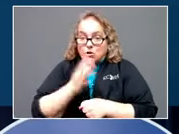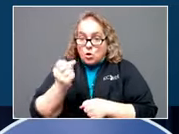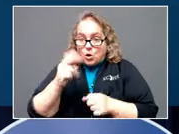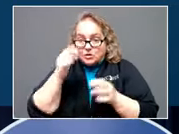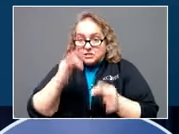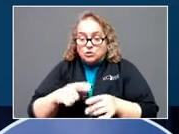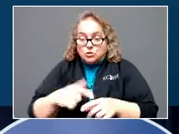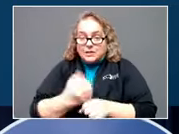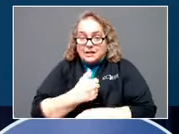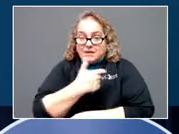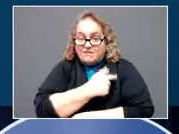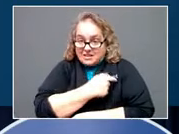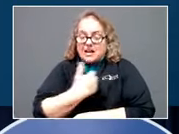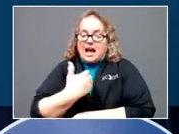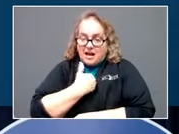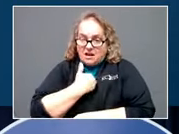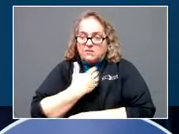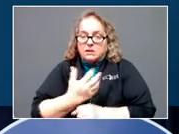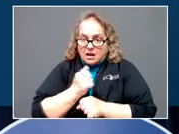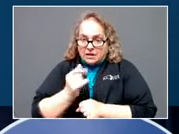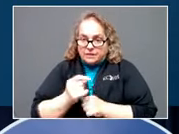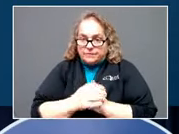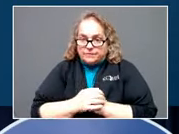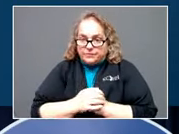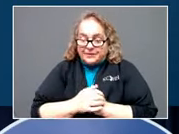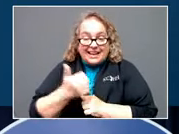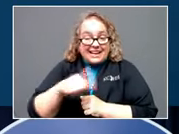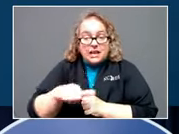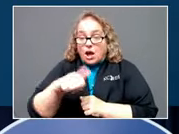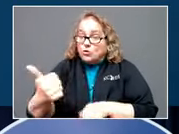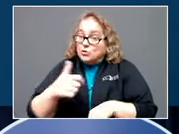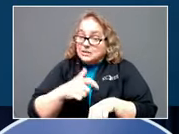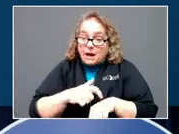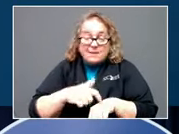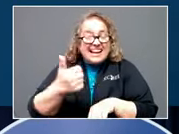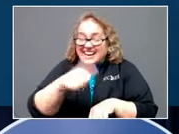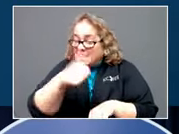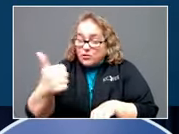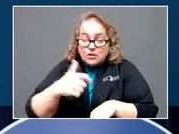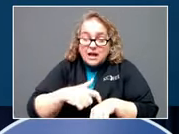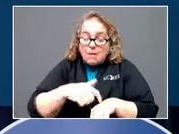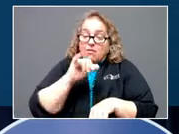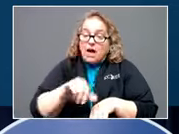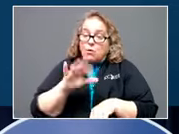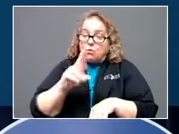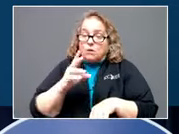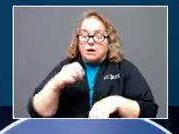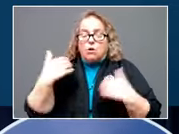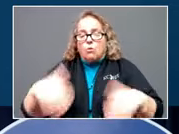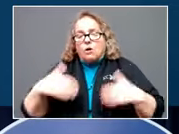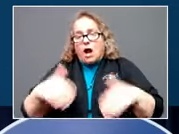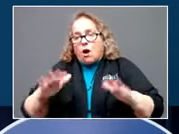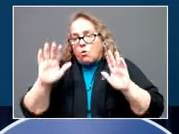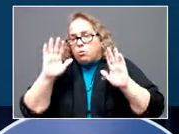vaccinated have. In any other time, this would be the healthcare accomplishment of the century. I mean, getting